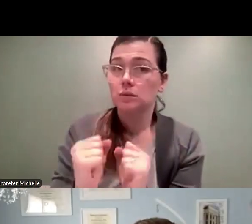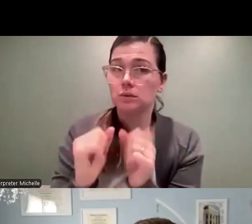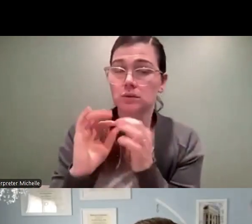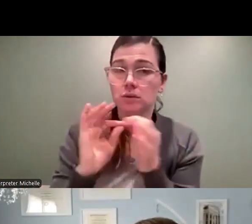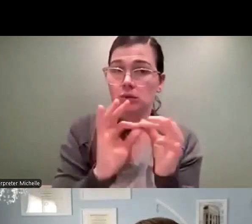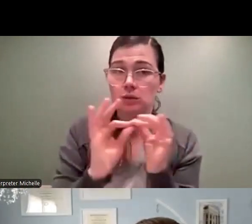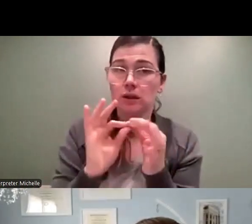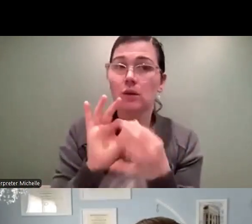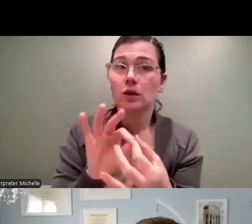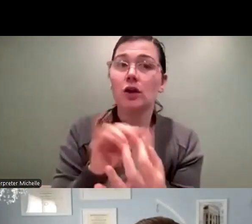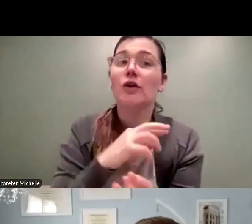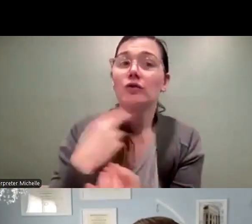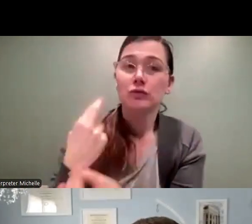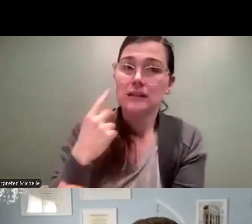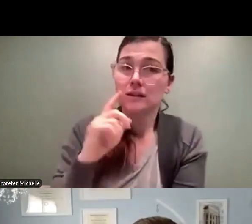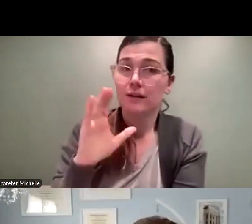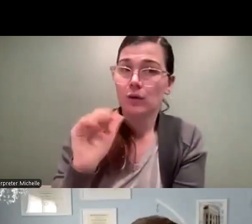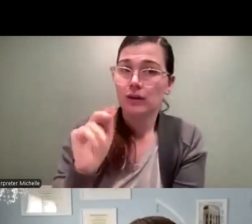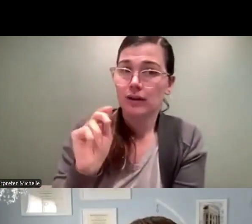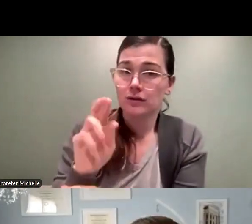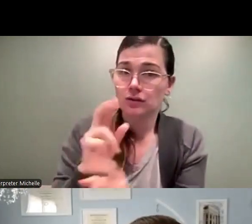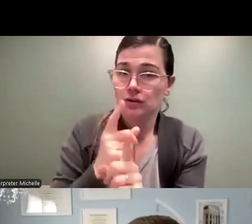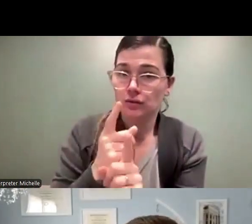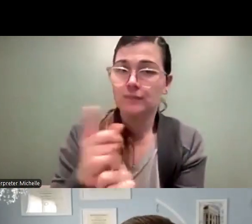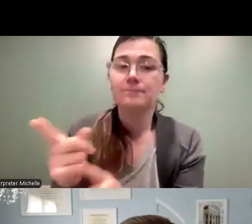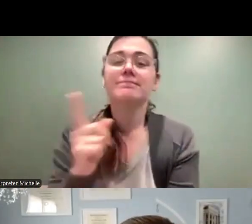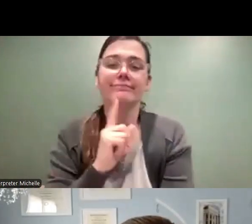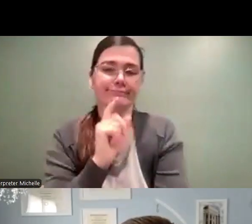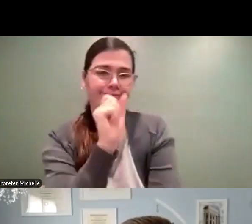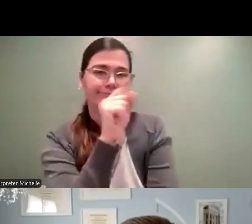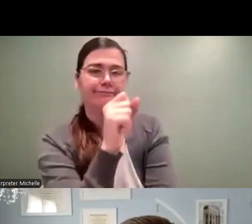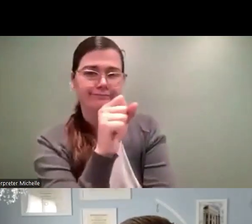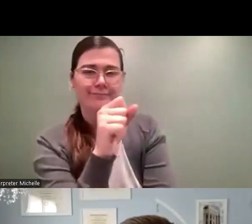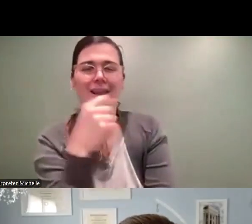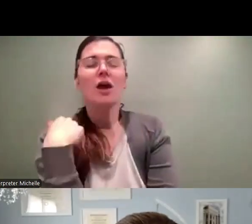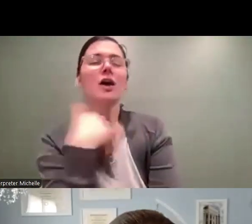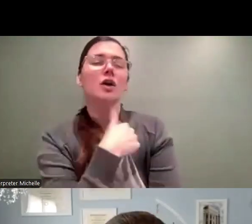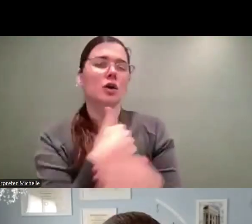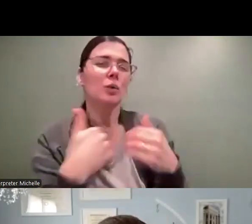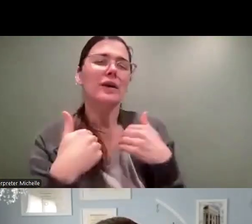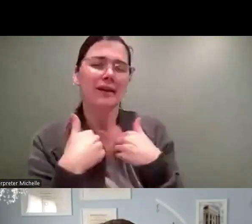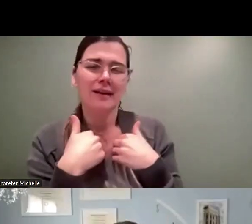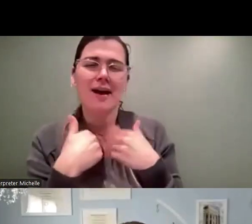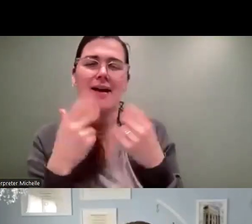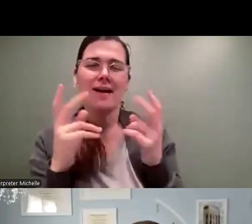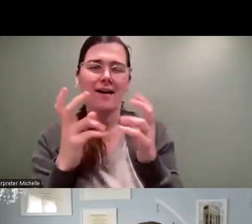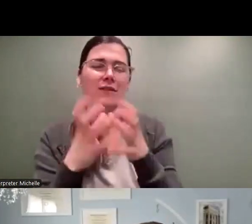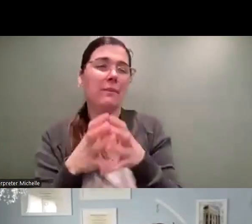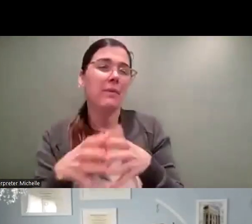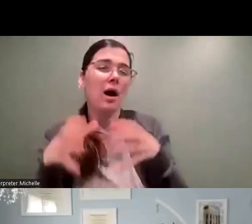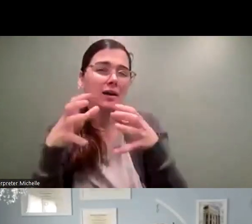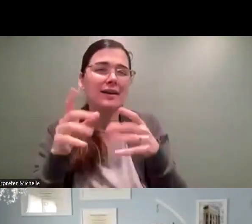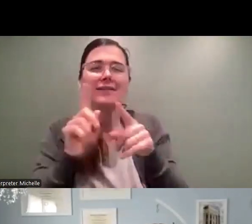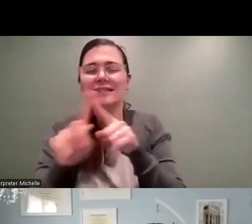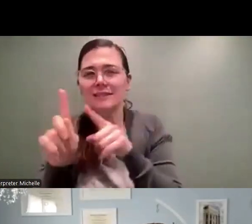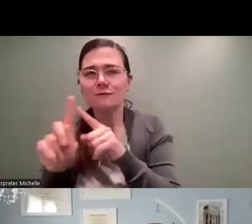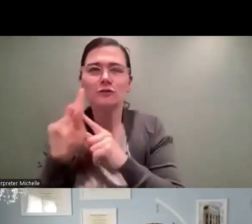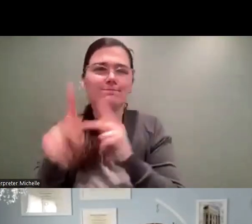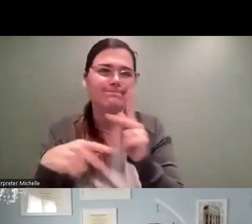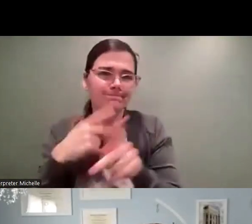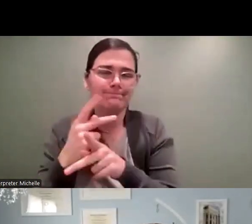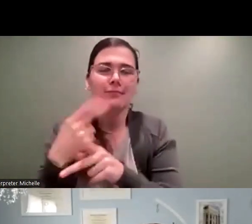these types of cancers. Correct. Exactly. Yeah, so we have like a bucket of HPV strains that we know are